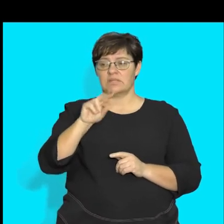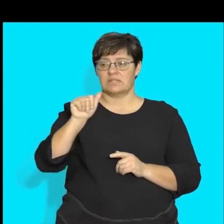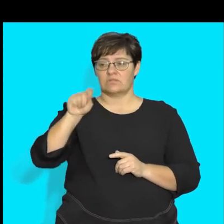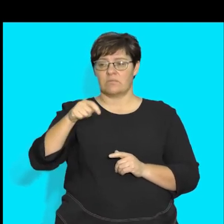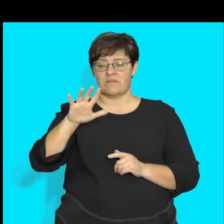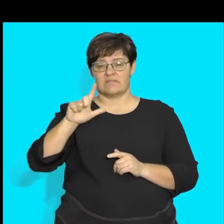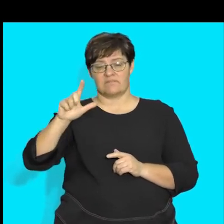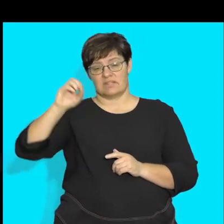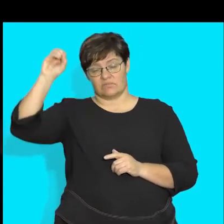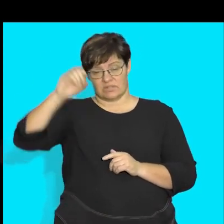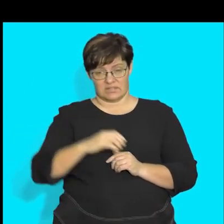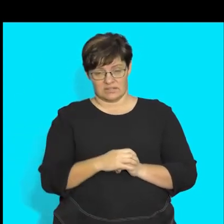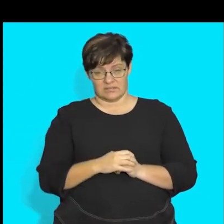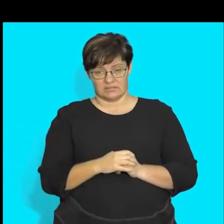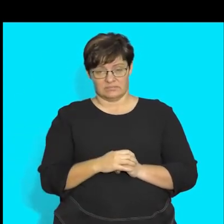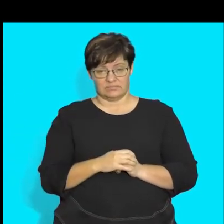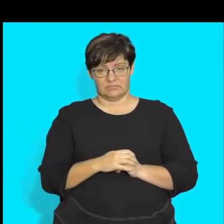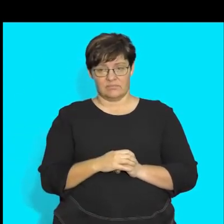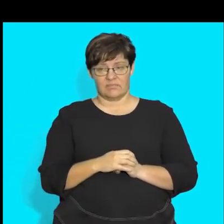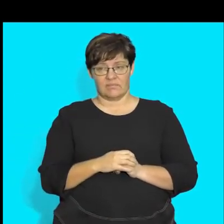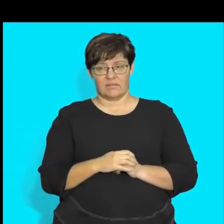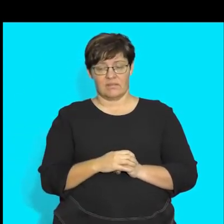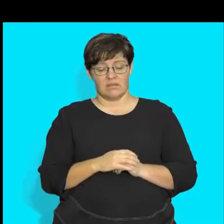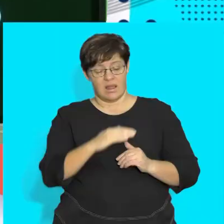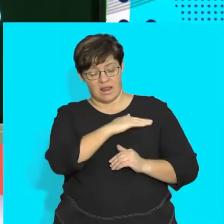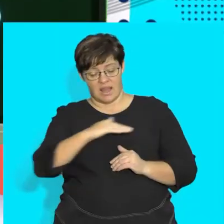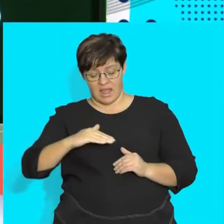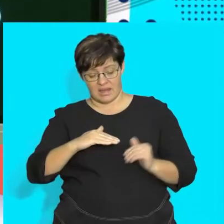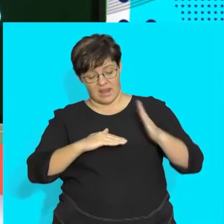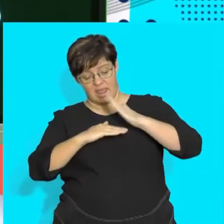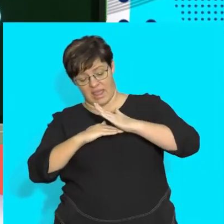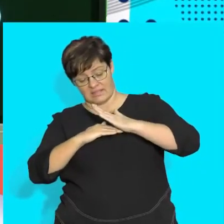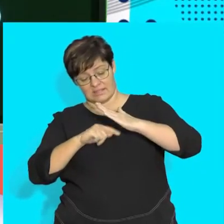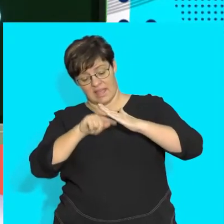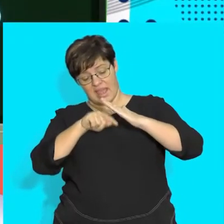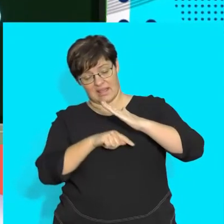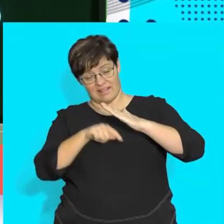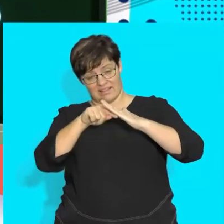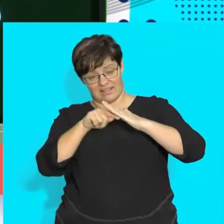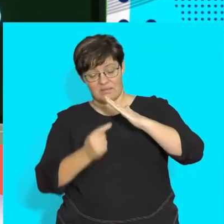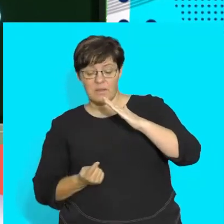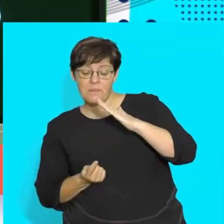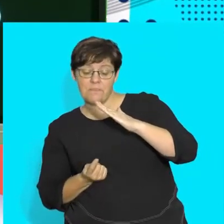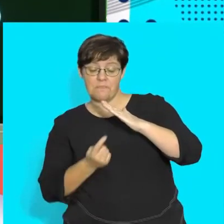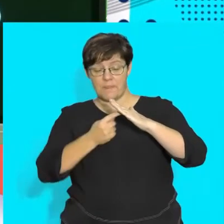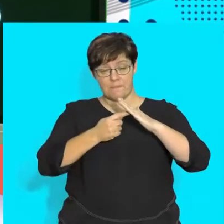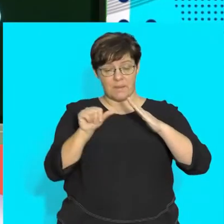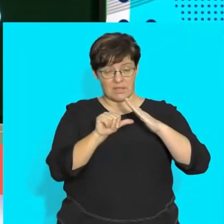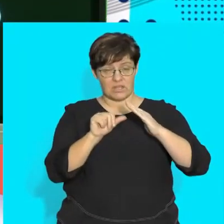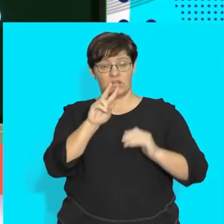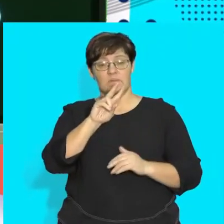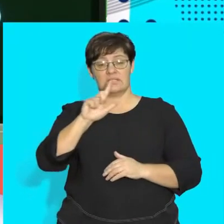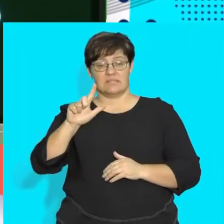26,57 degrees. The angle between my line and the x-axis in an anti-clockwise direction